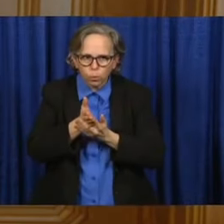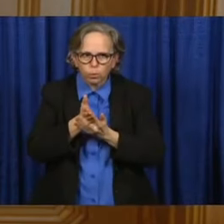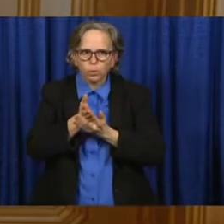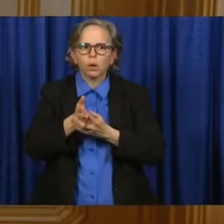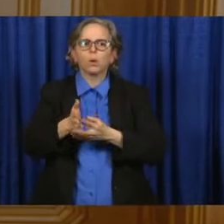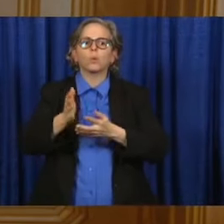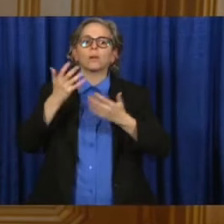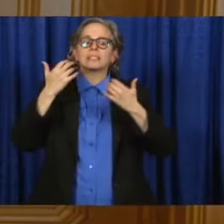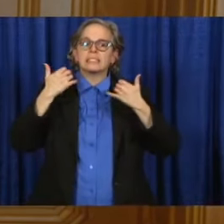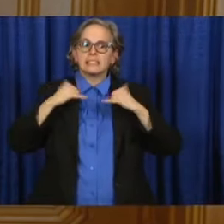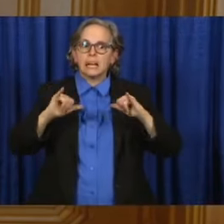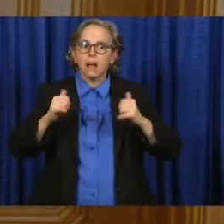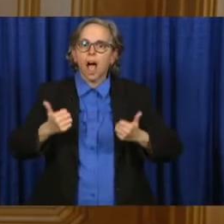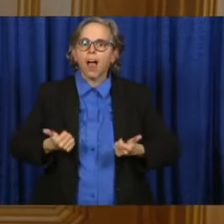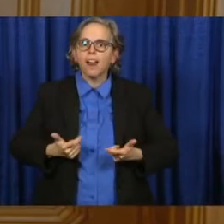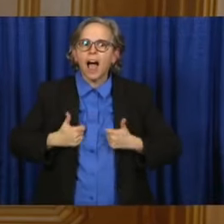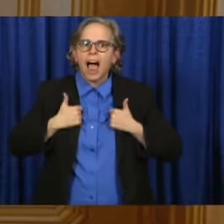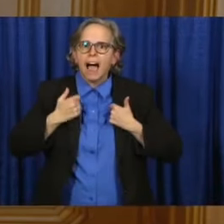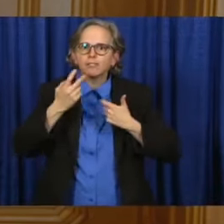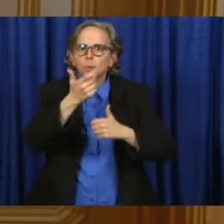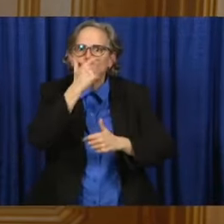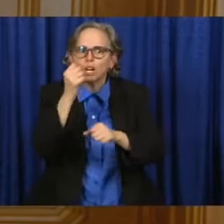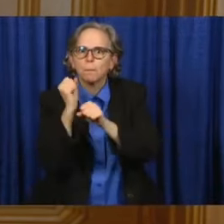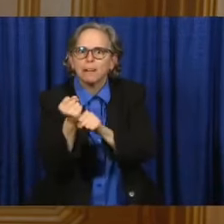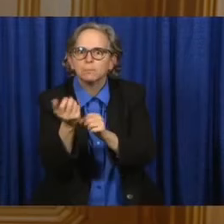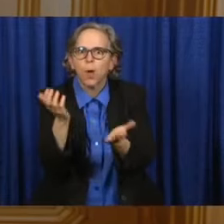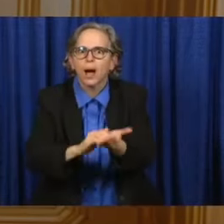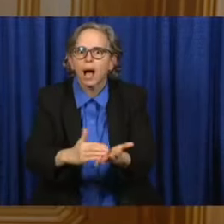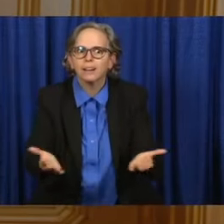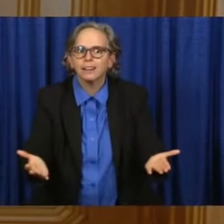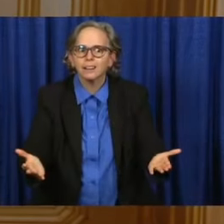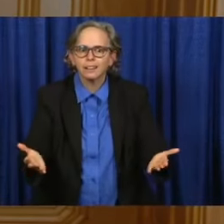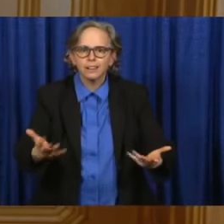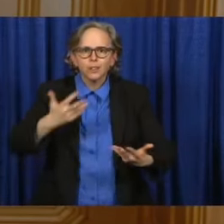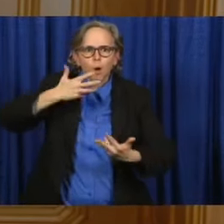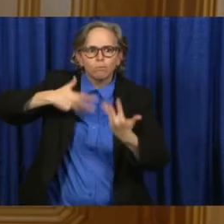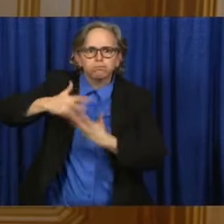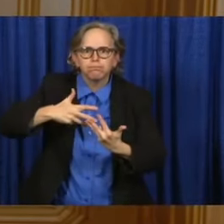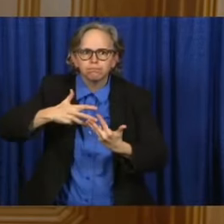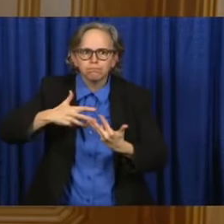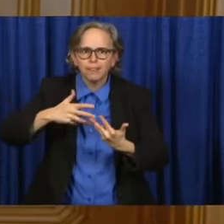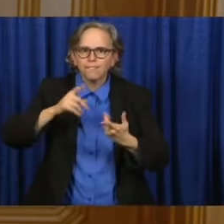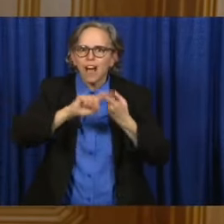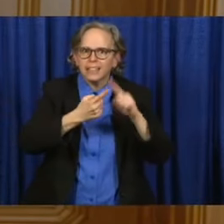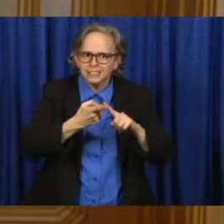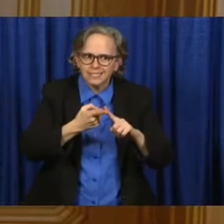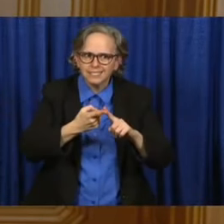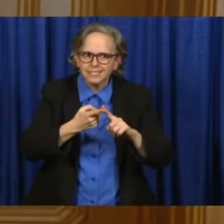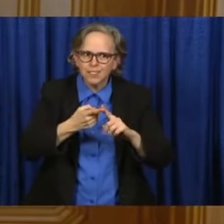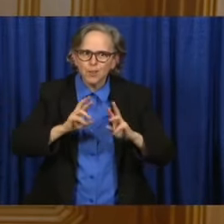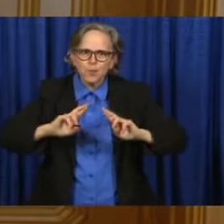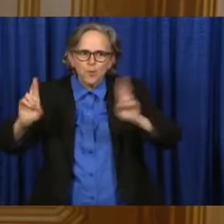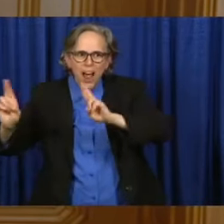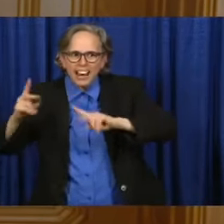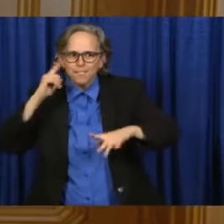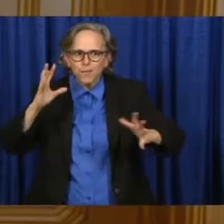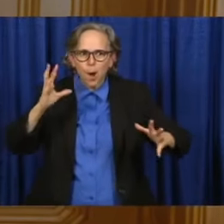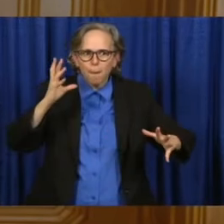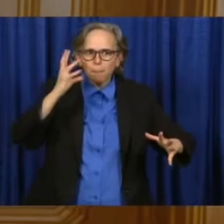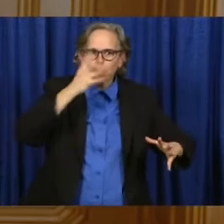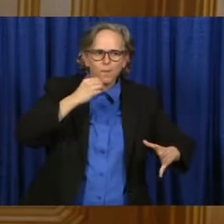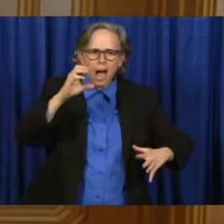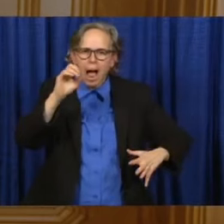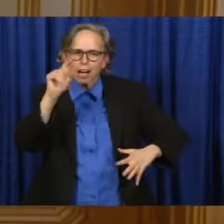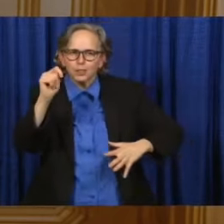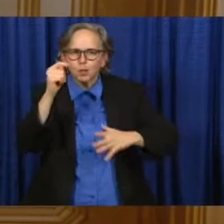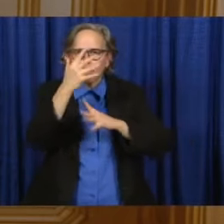again. We're there for the beauty of October in Ohio, which is just nothing